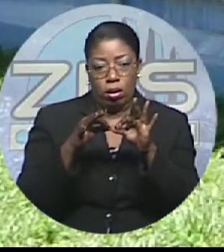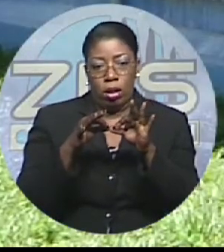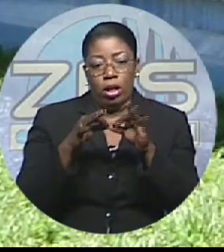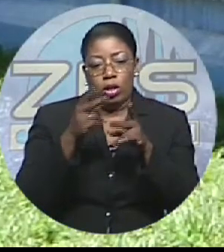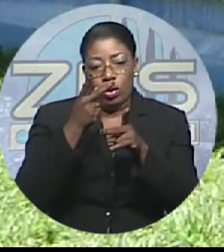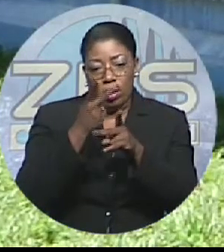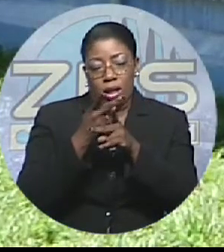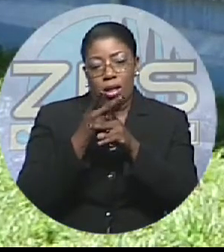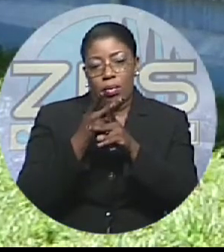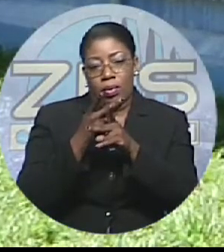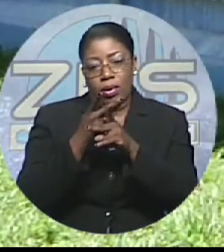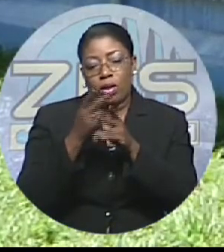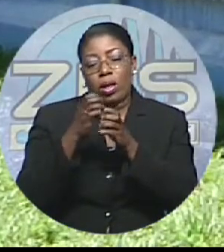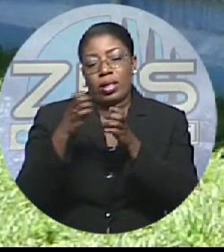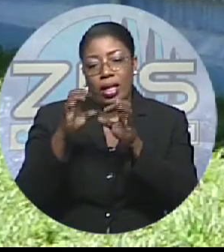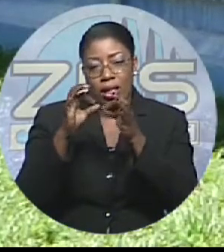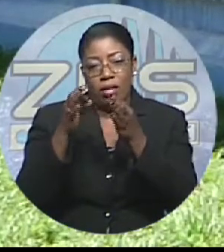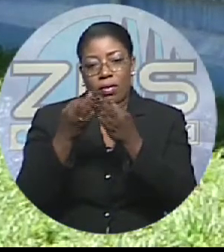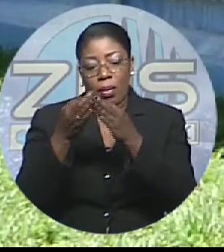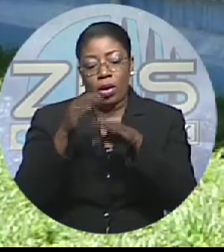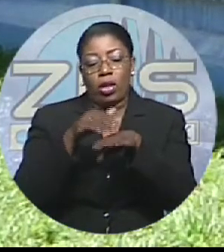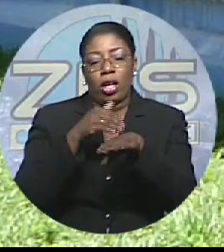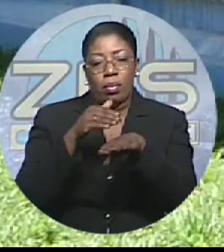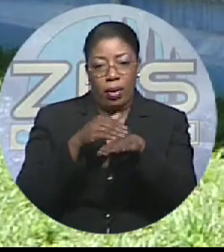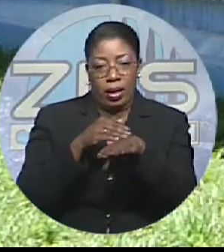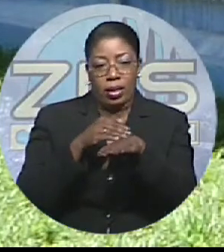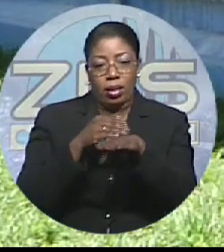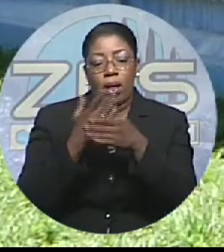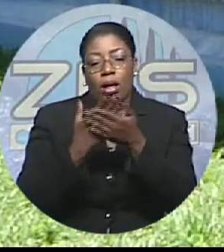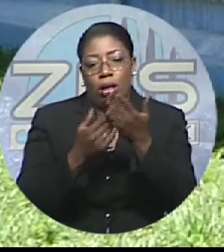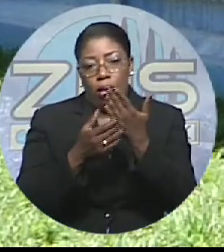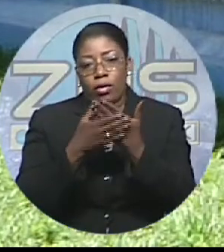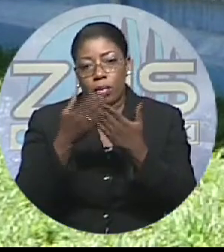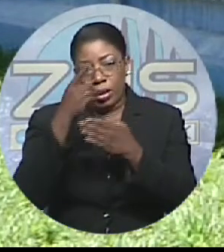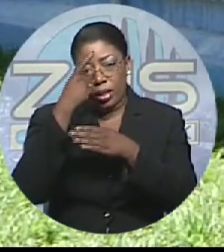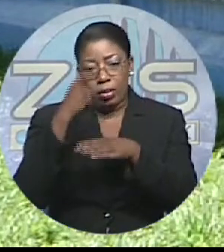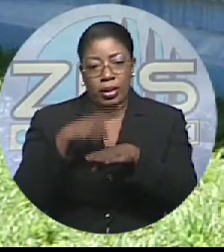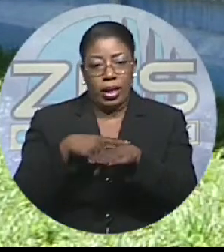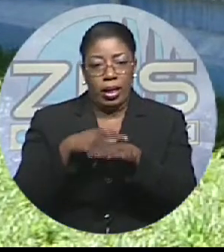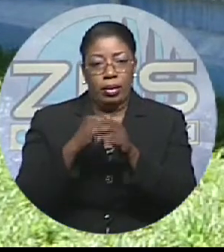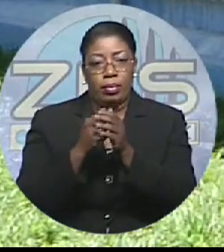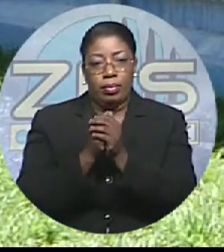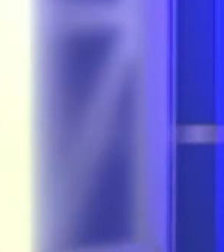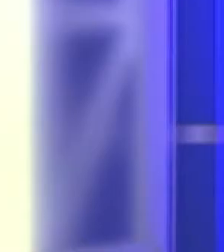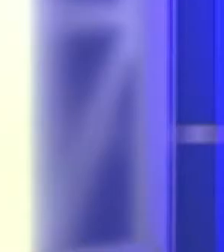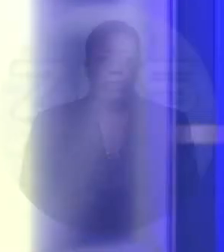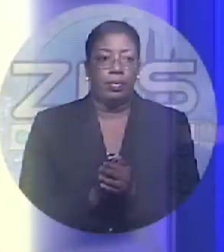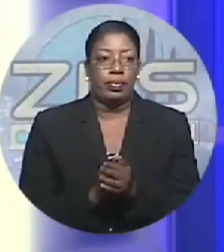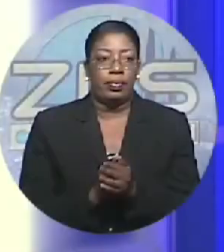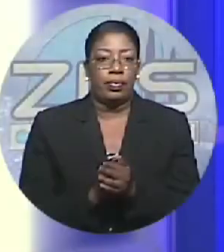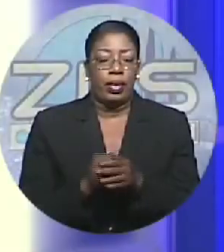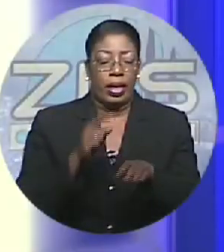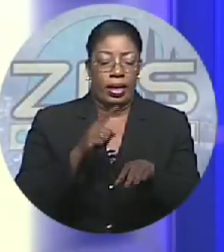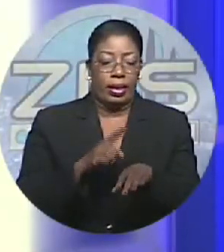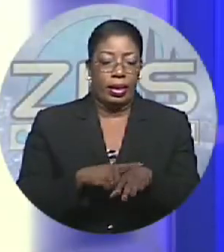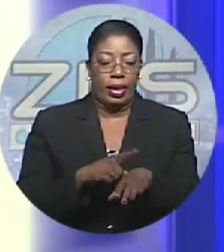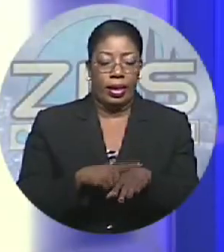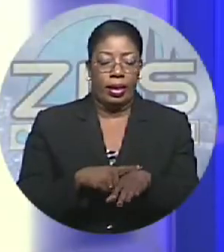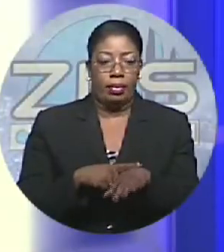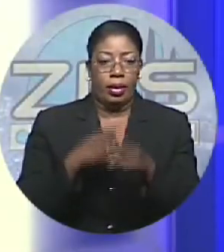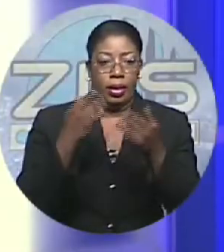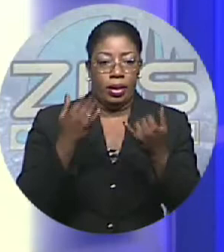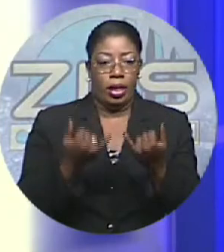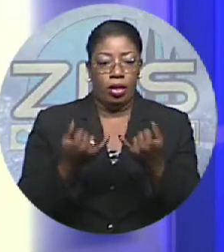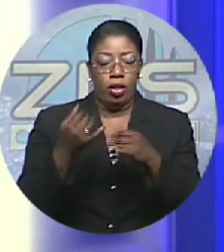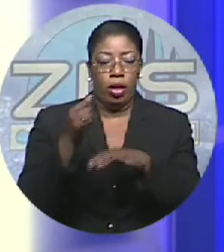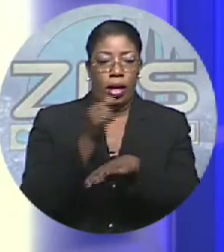family members cool this summer. Jiminita Swain, ZNS Network News. It's time now for BTC